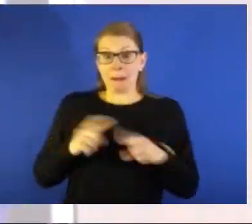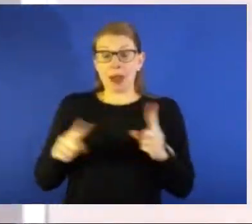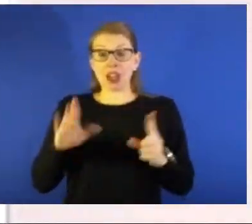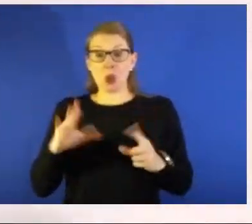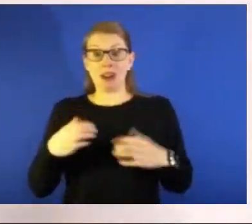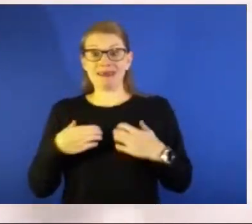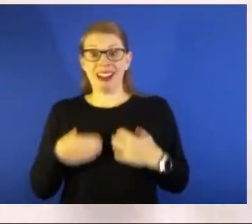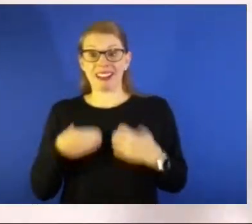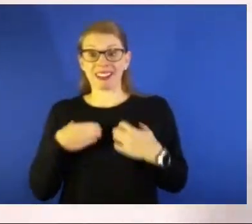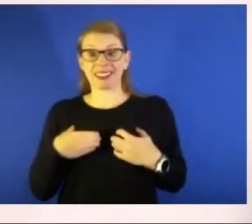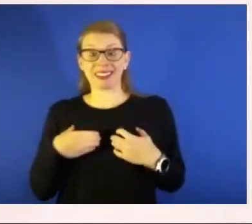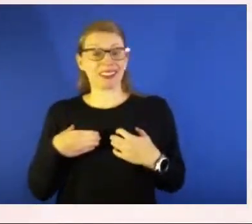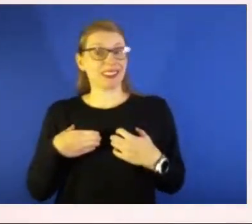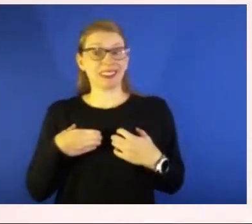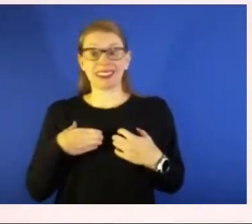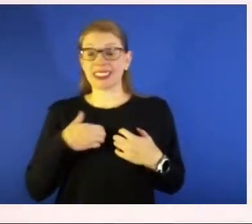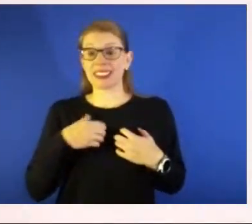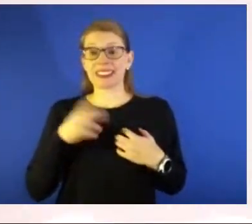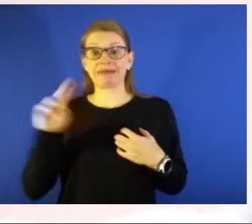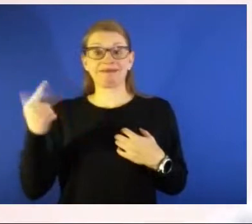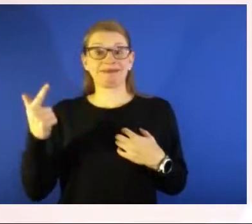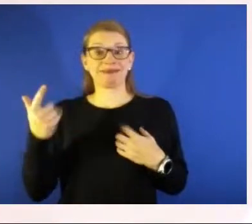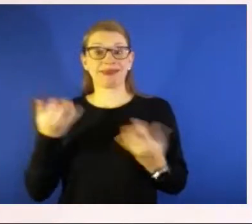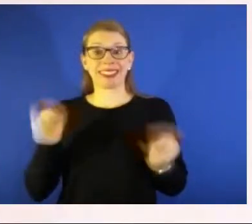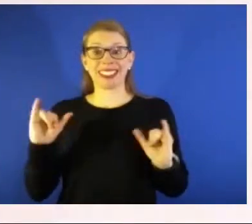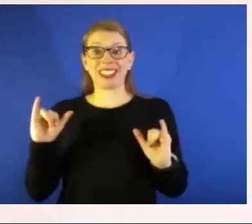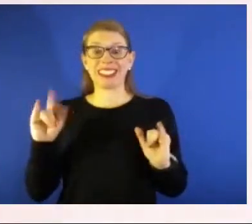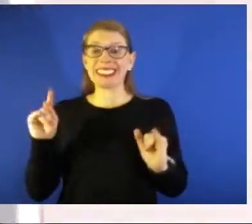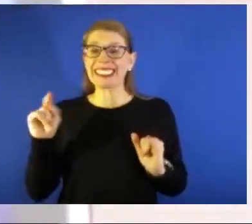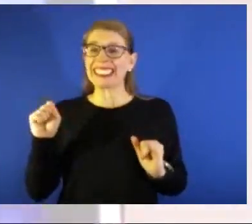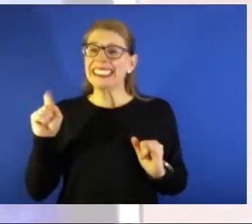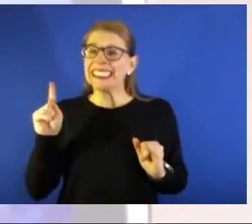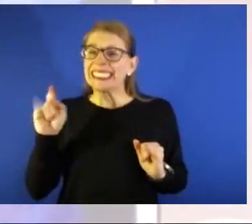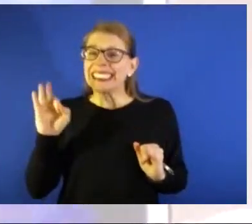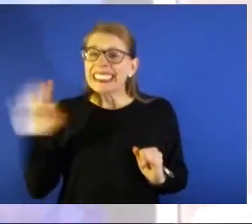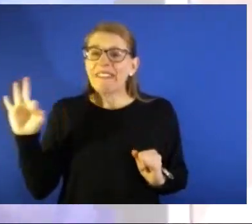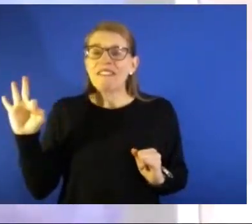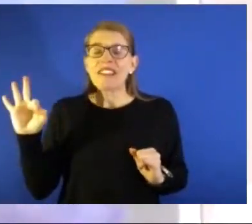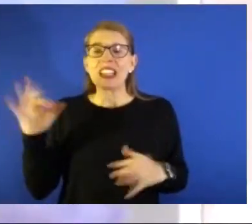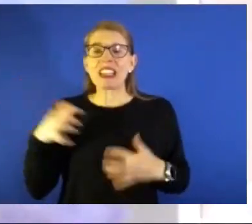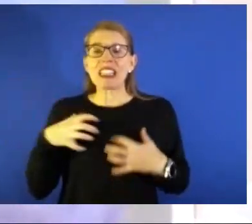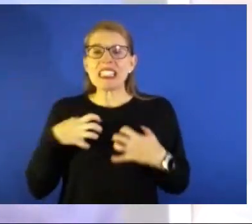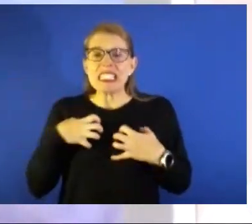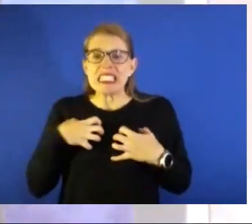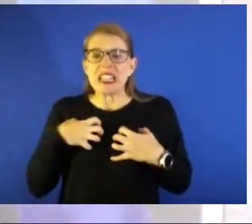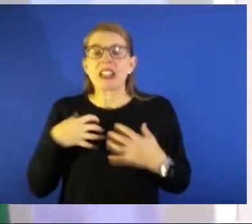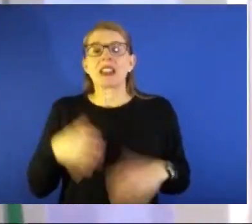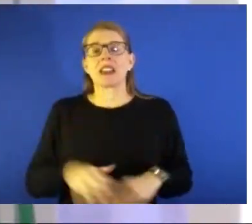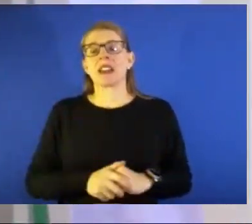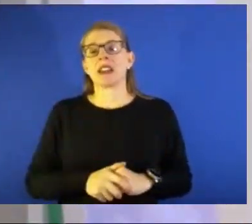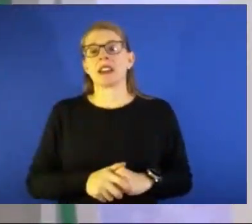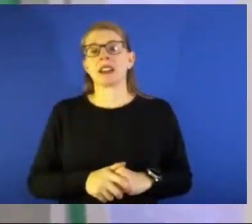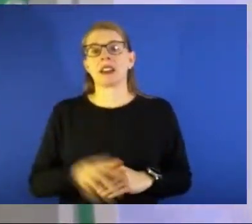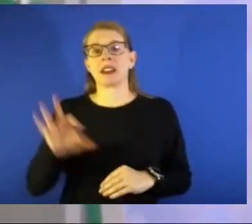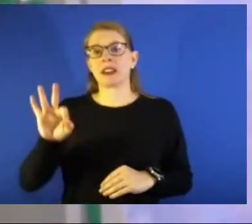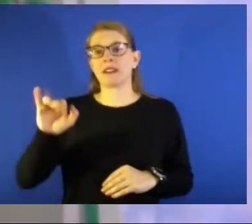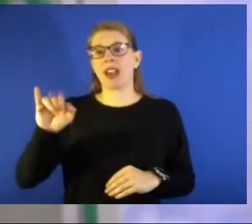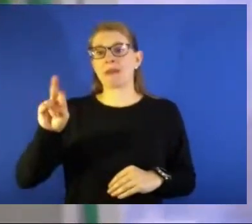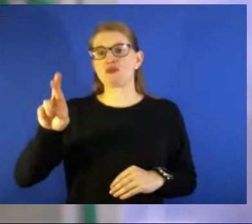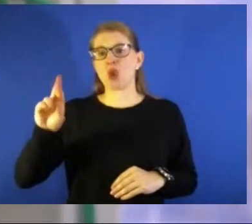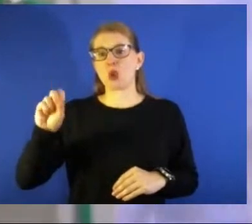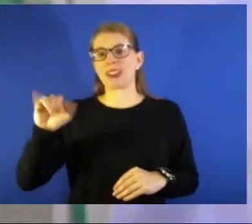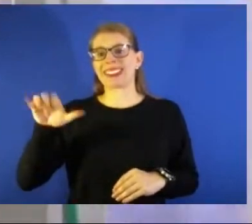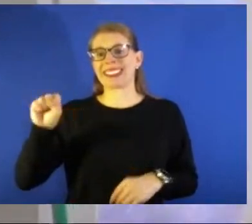are not good still. They are stiff. And I don't know if just going the to fibrosis, the scar tissue scar that the tissue.